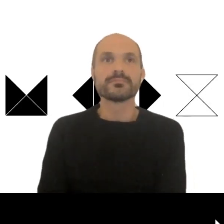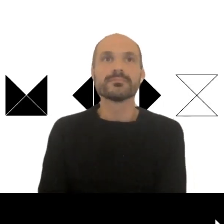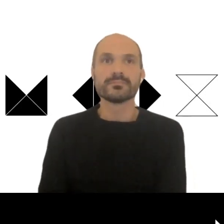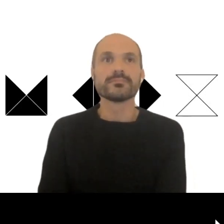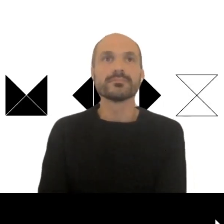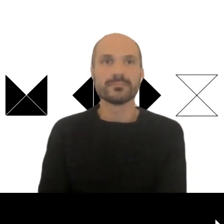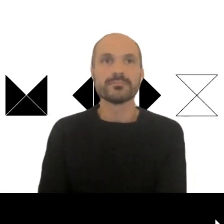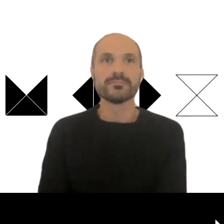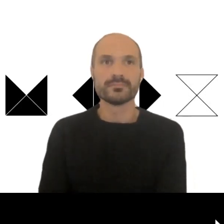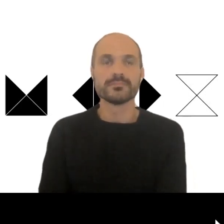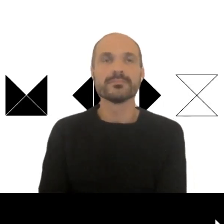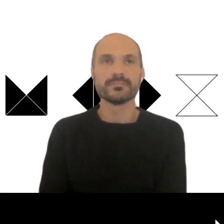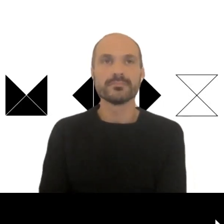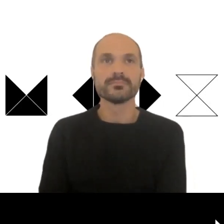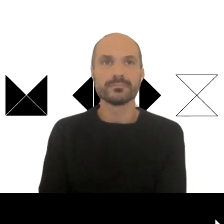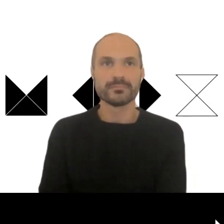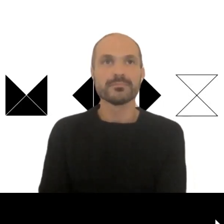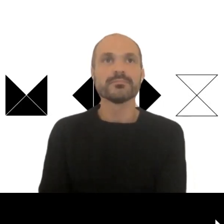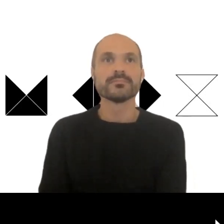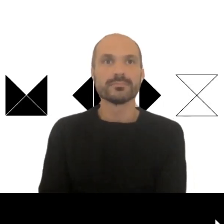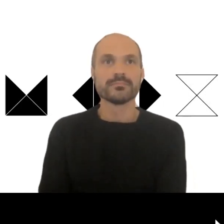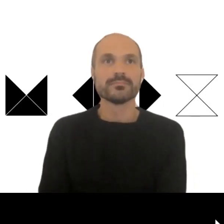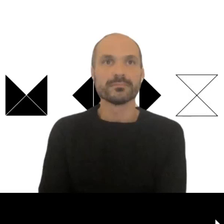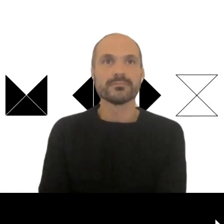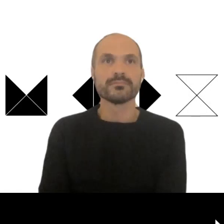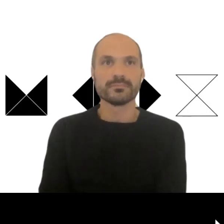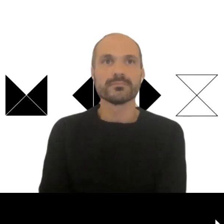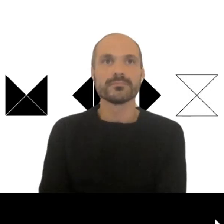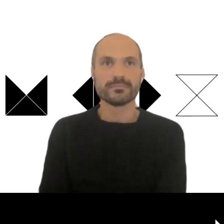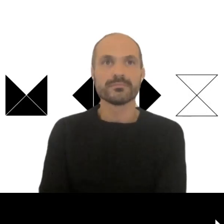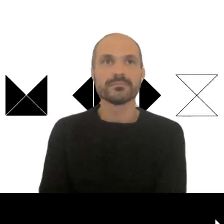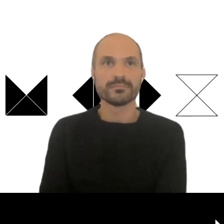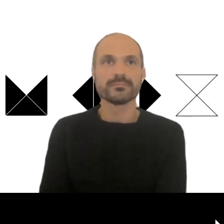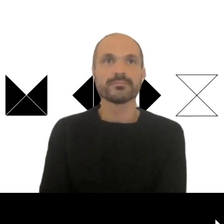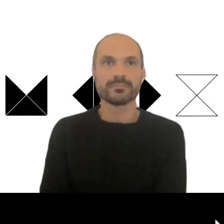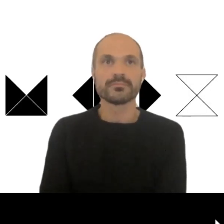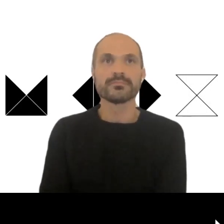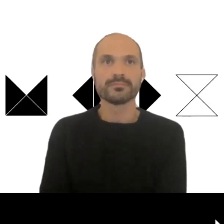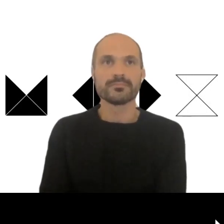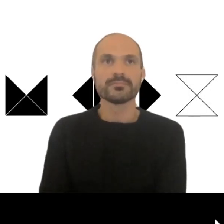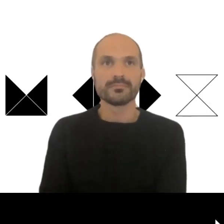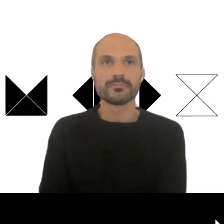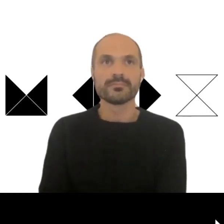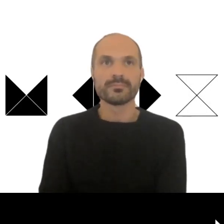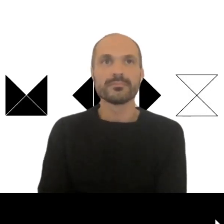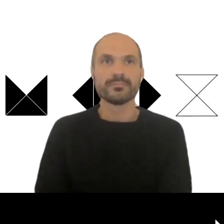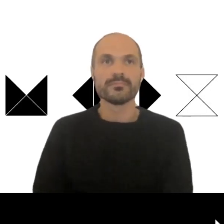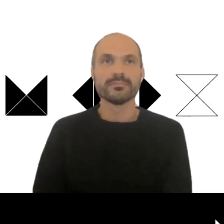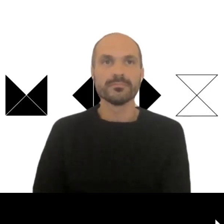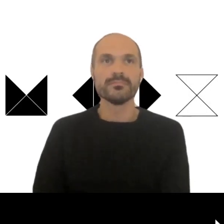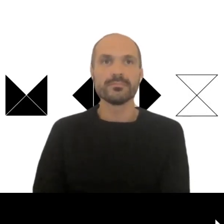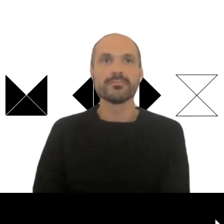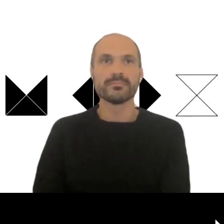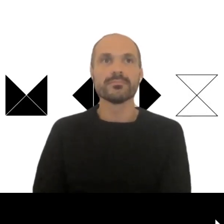industry today. Is it possible to change it? Yes, it's possible to do something really, really good.